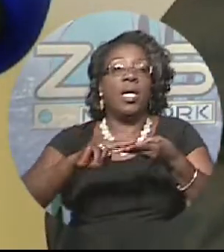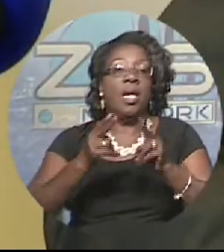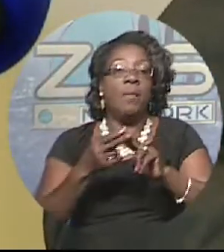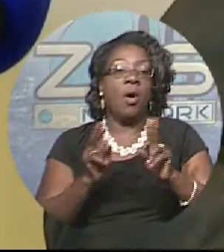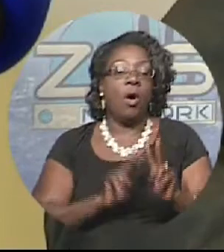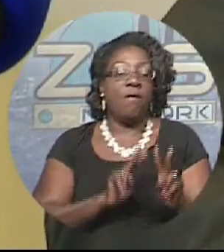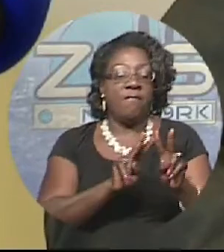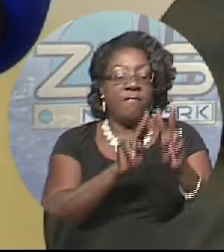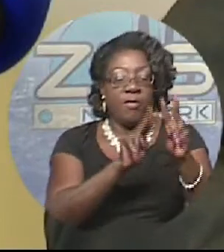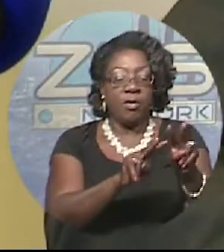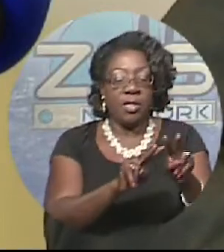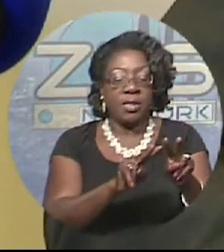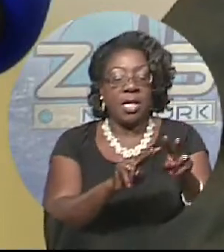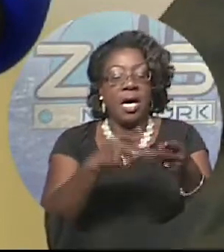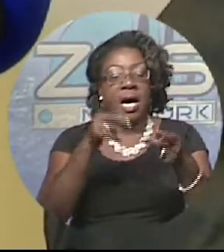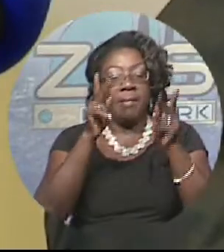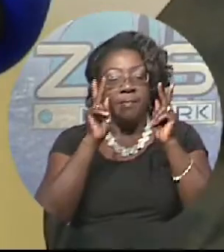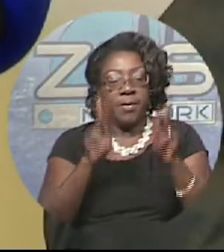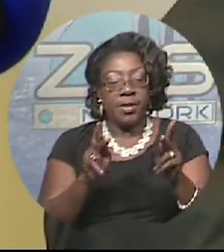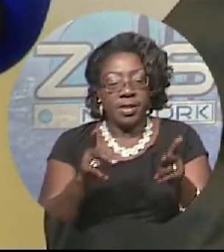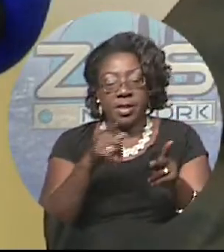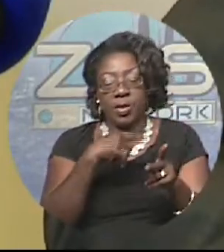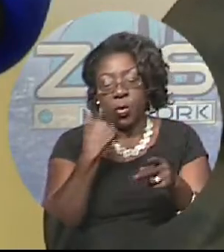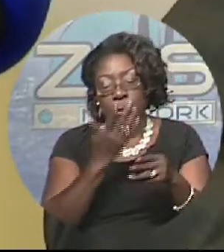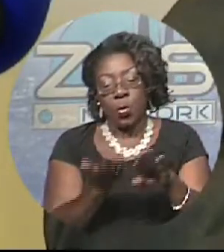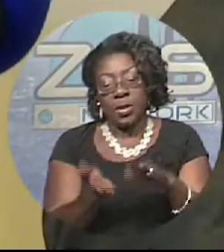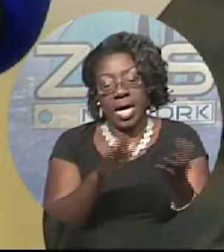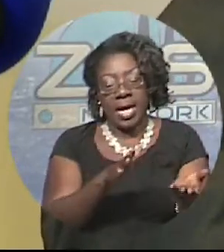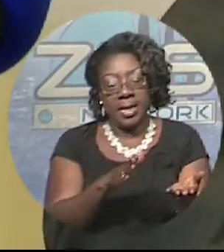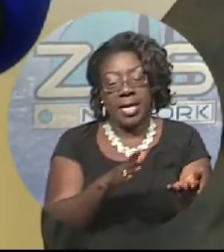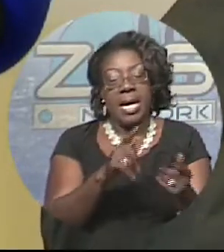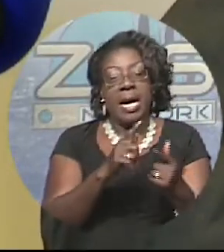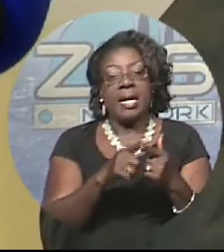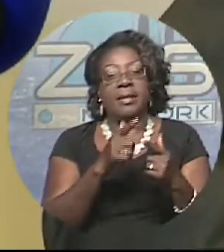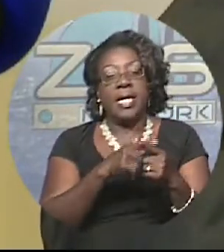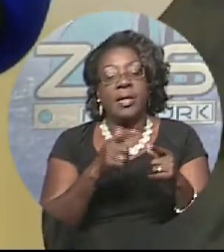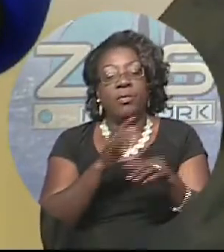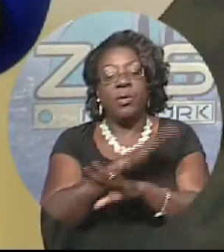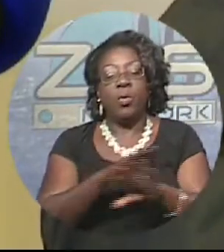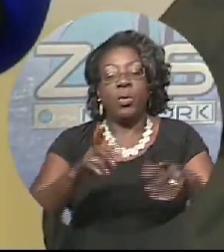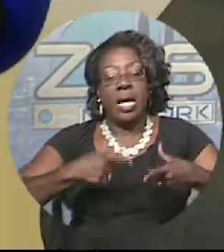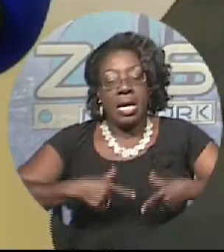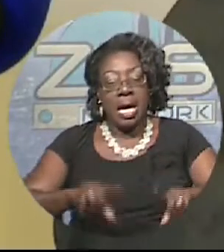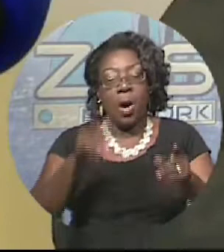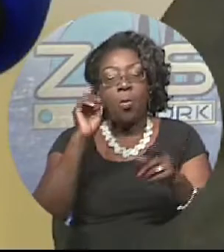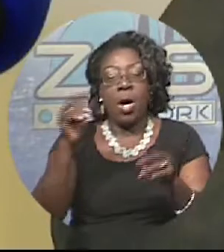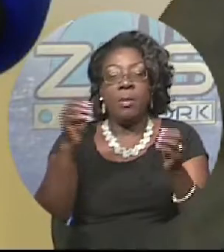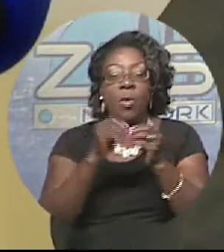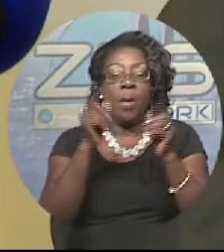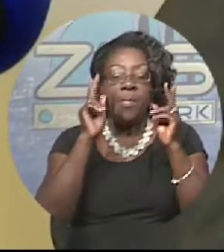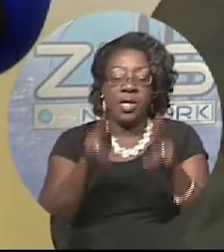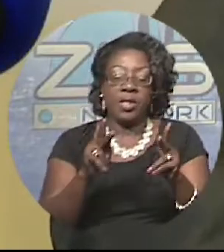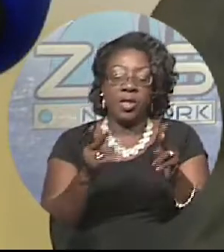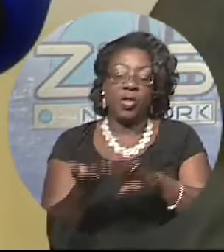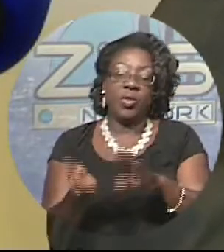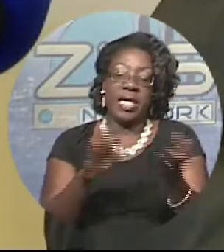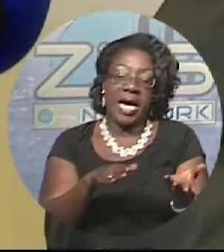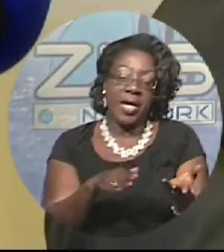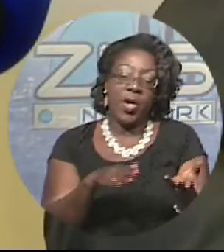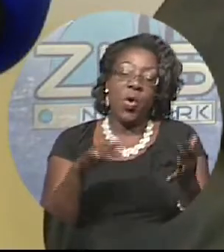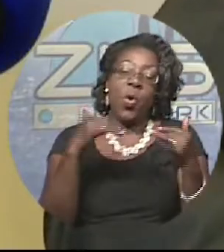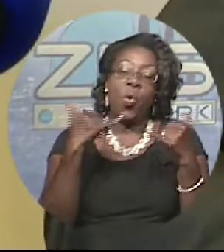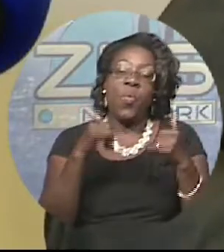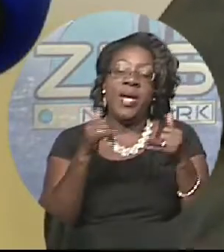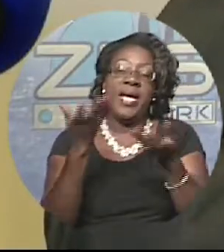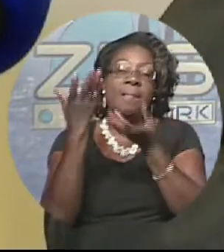and other persons have passed, and we made a determination that we won't allow one more person to die who was related